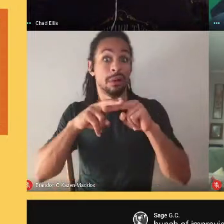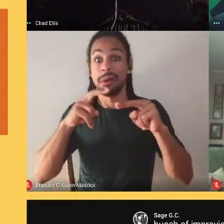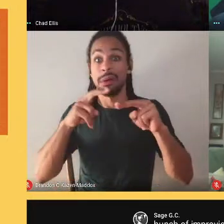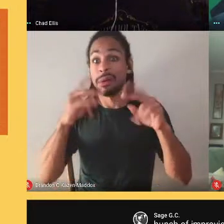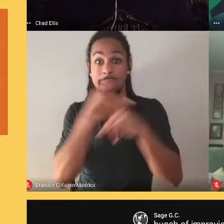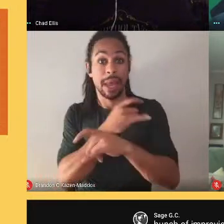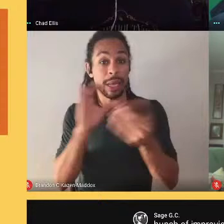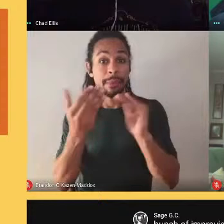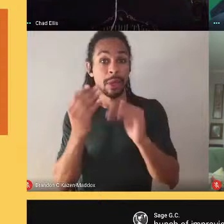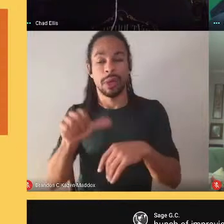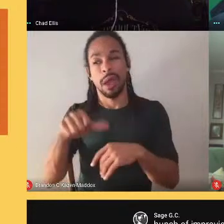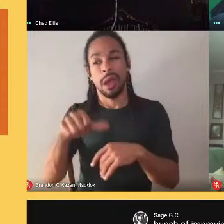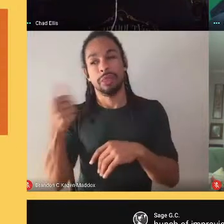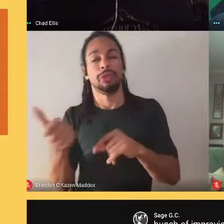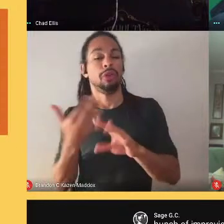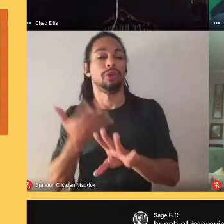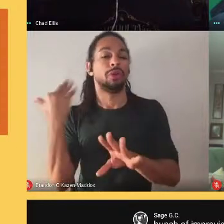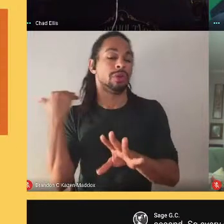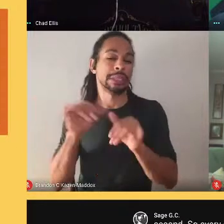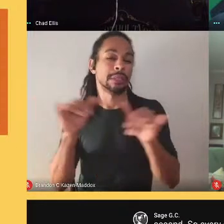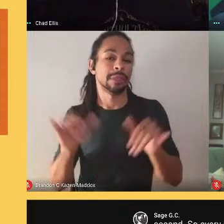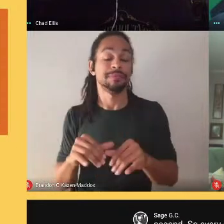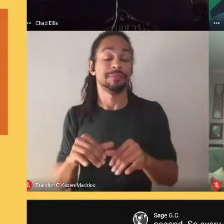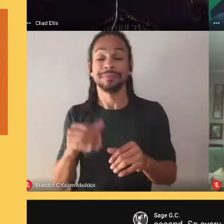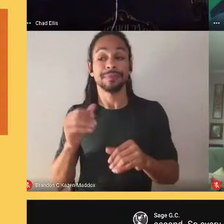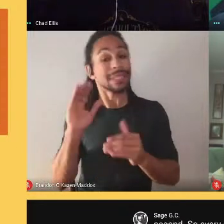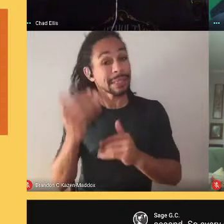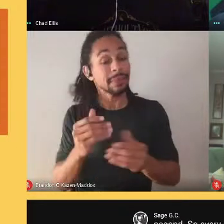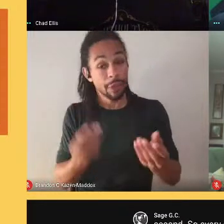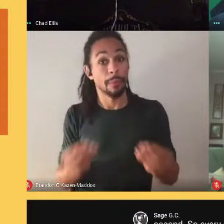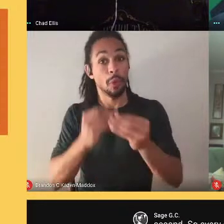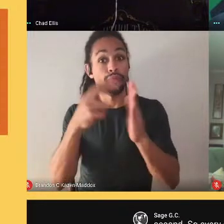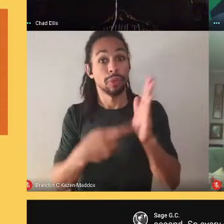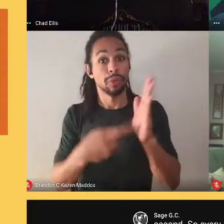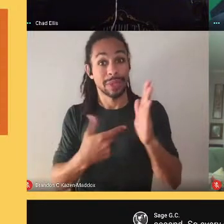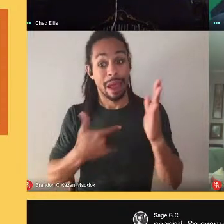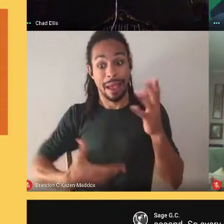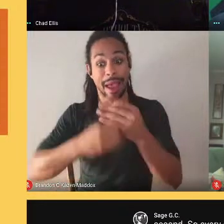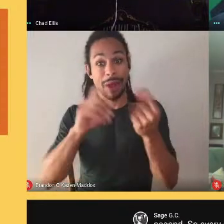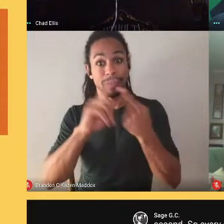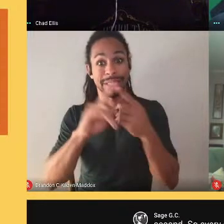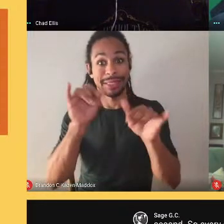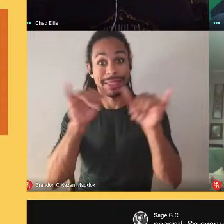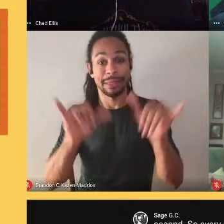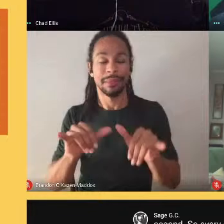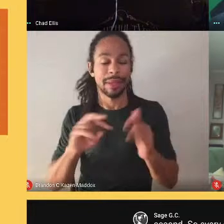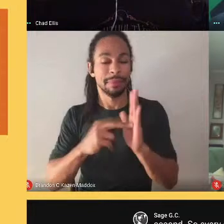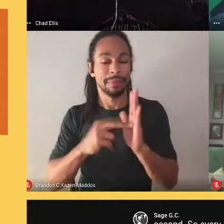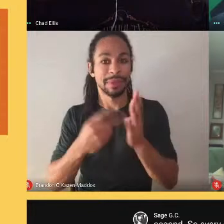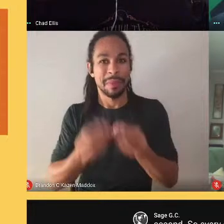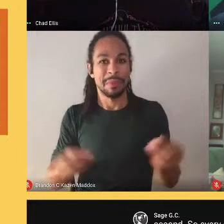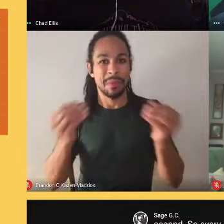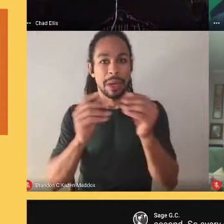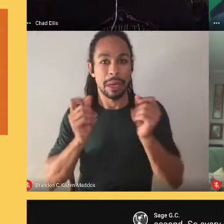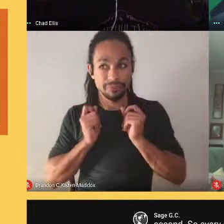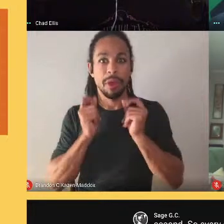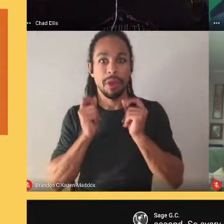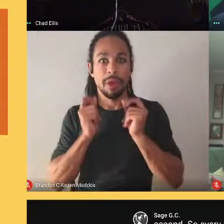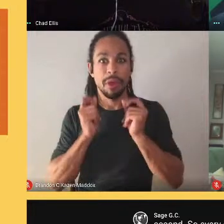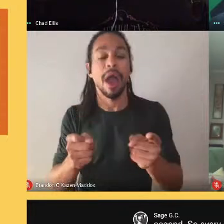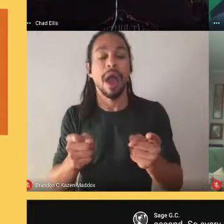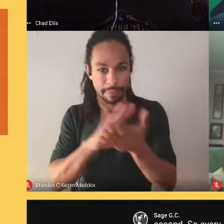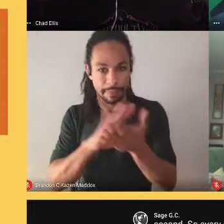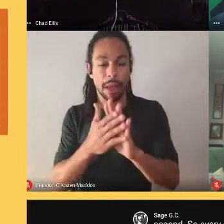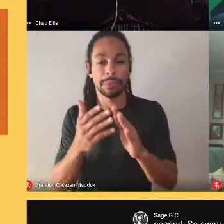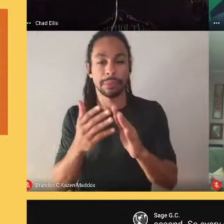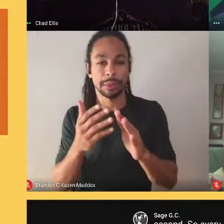add to a system, the more the improv kind of gets stifled a little bit, and people end up